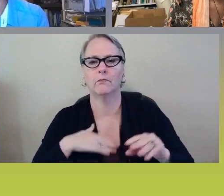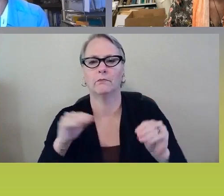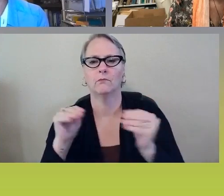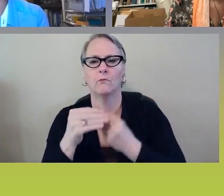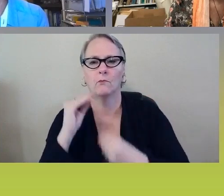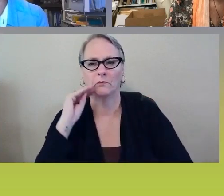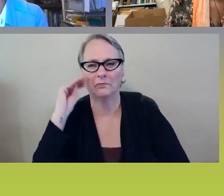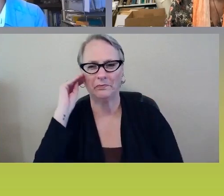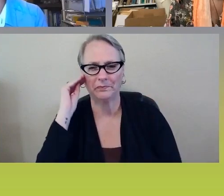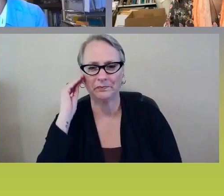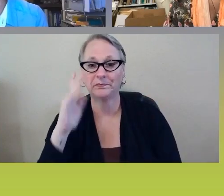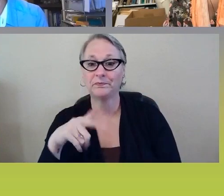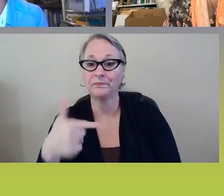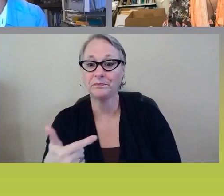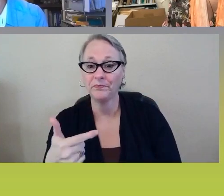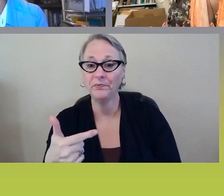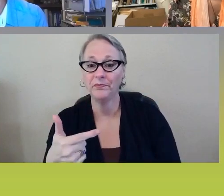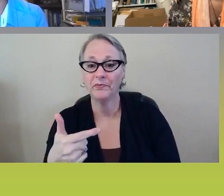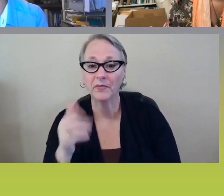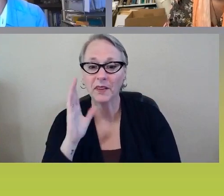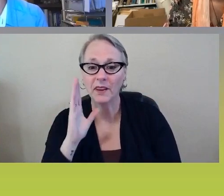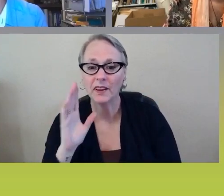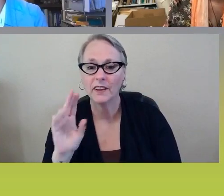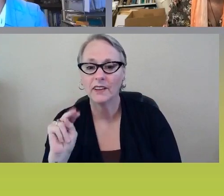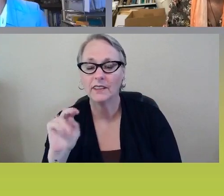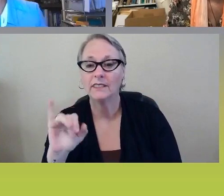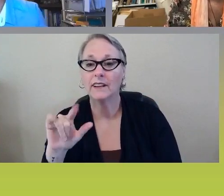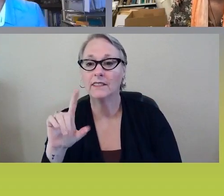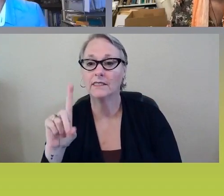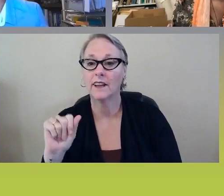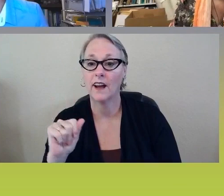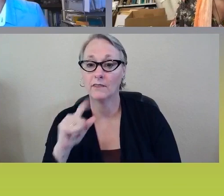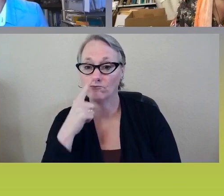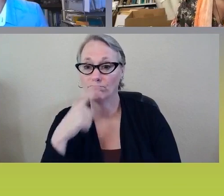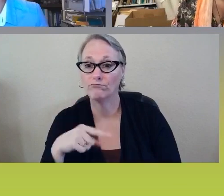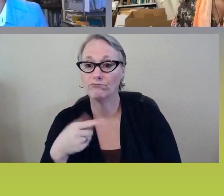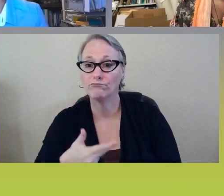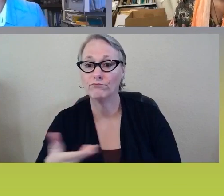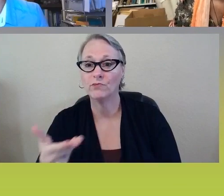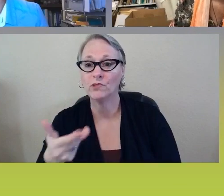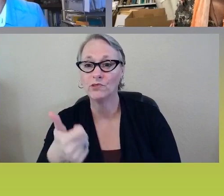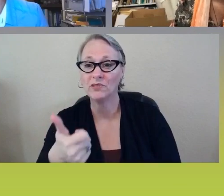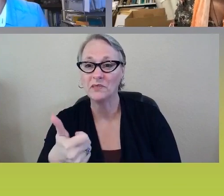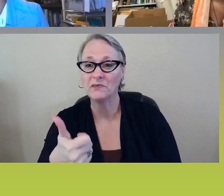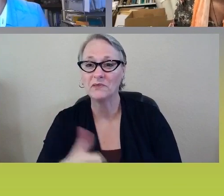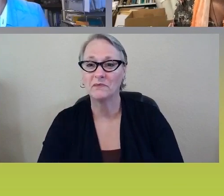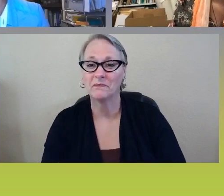can you introduce yourself to our participants?